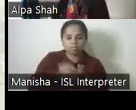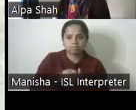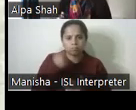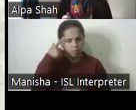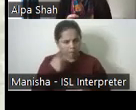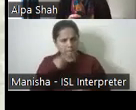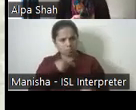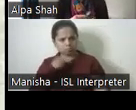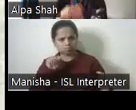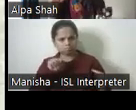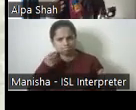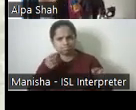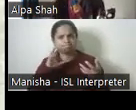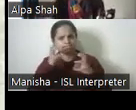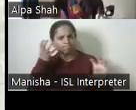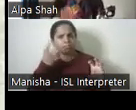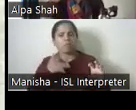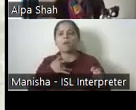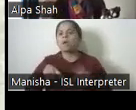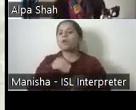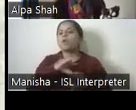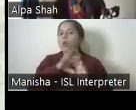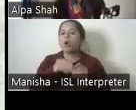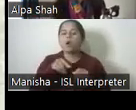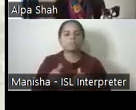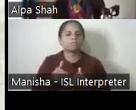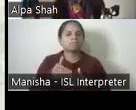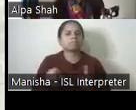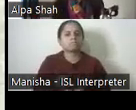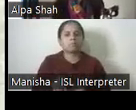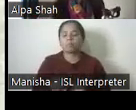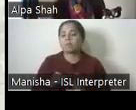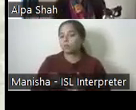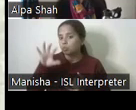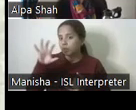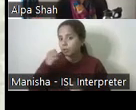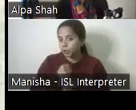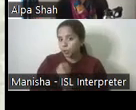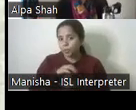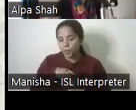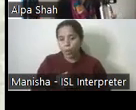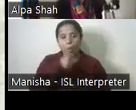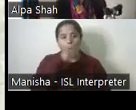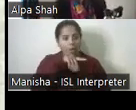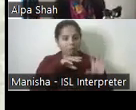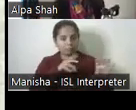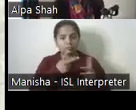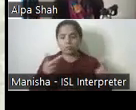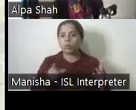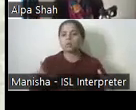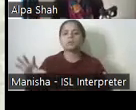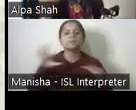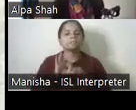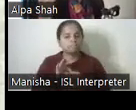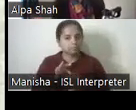rebellions. All these battles, you know, to keep away the state and capital, the colonial state and capital.